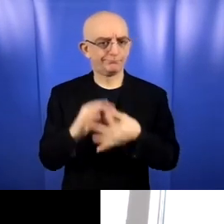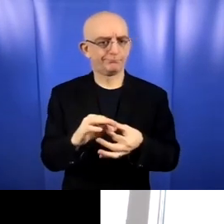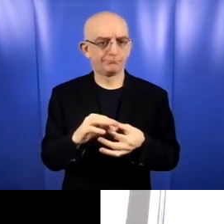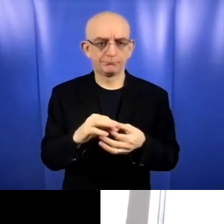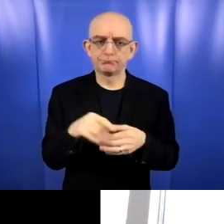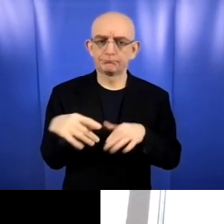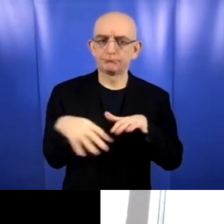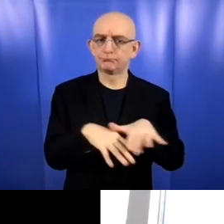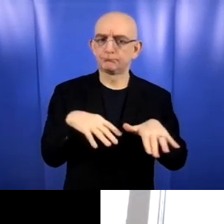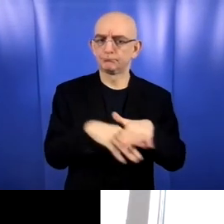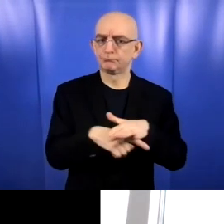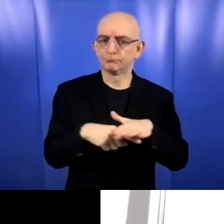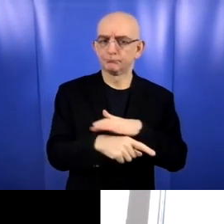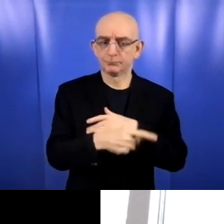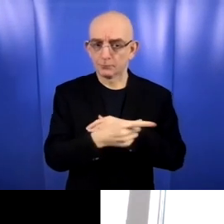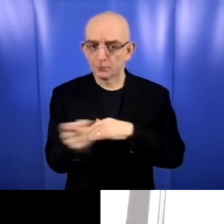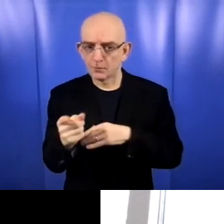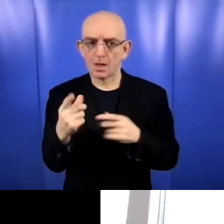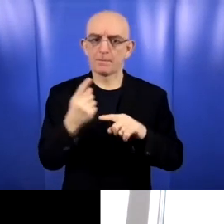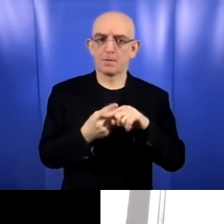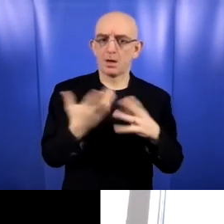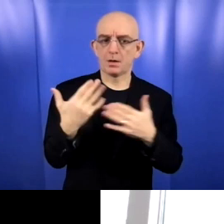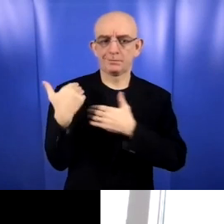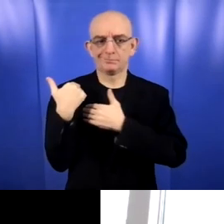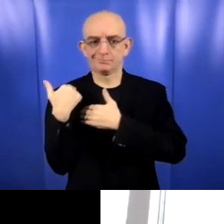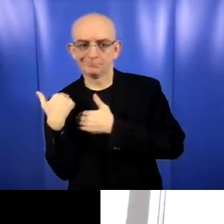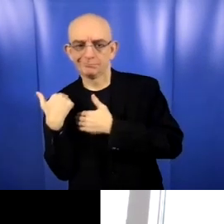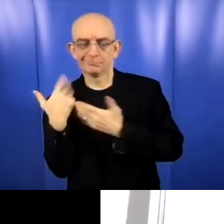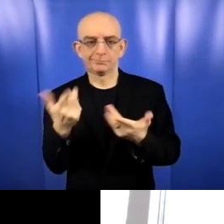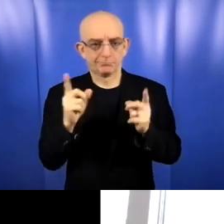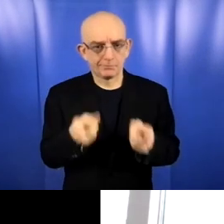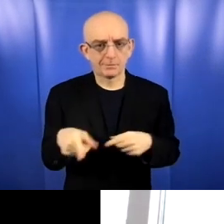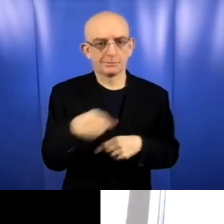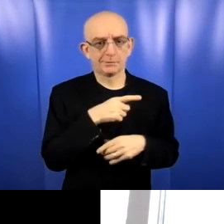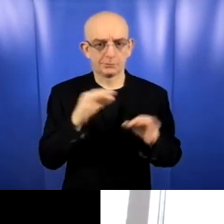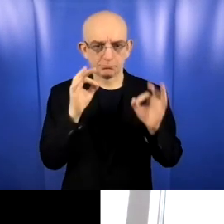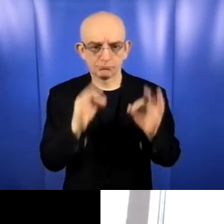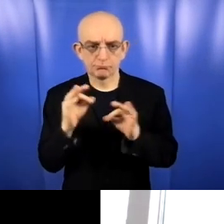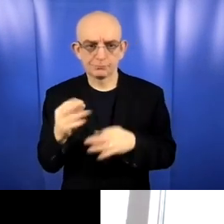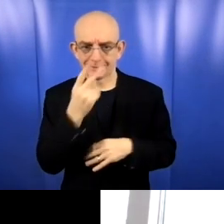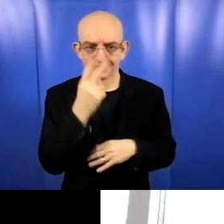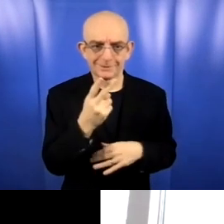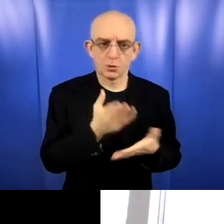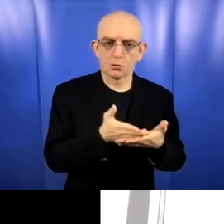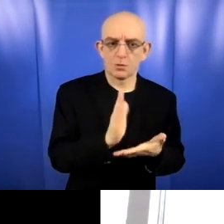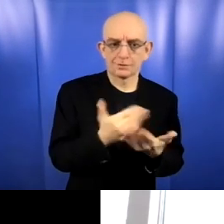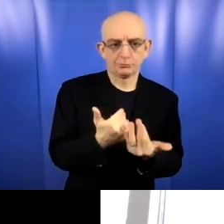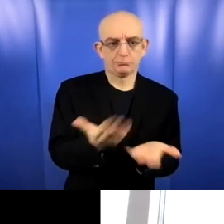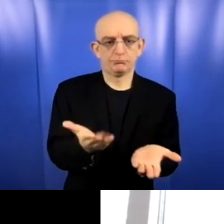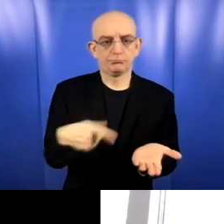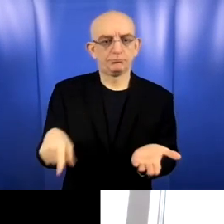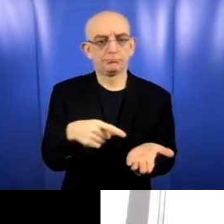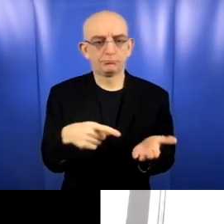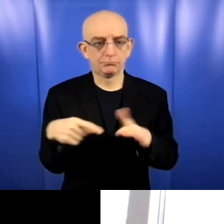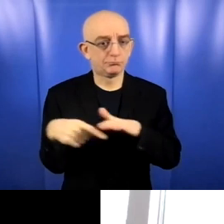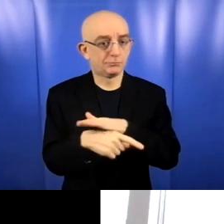and circumstances in which they need to be implemented have evolved. And that's why we need these research and insights to help us find new approaches